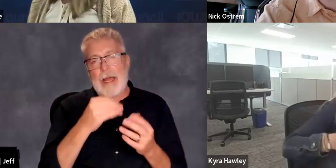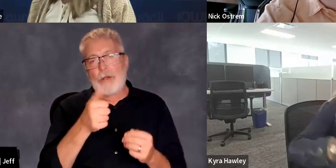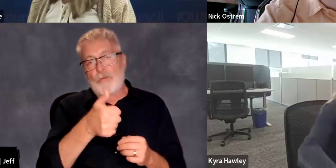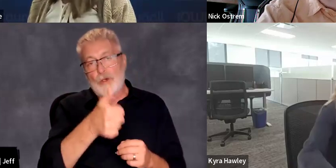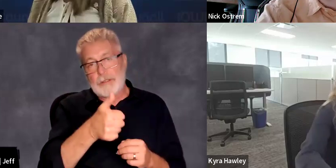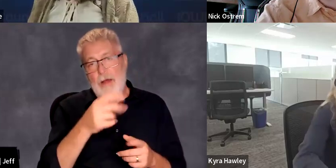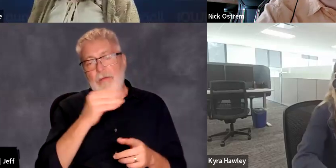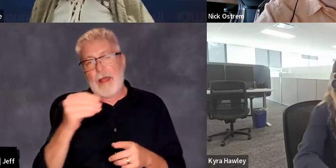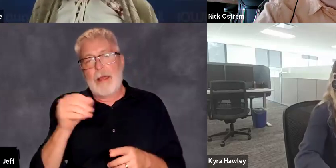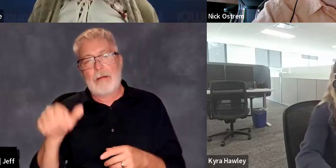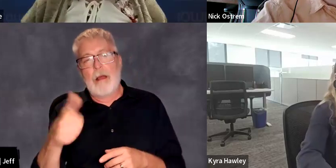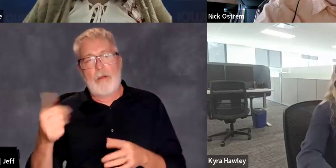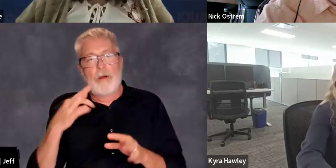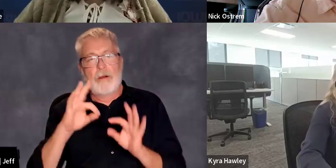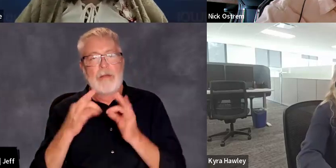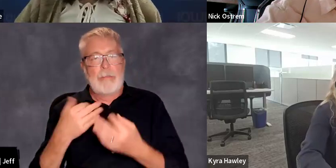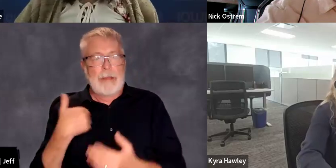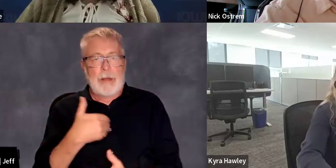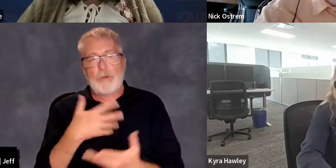well.